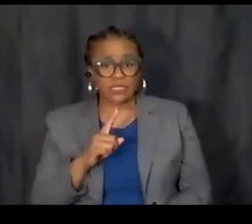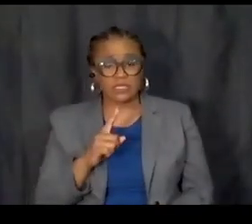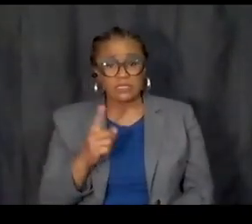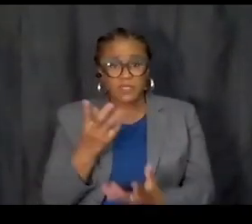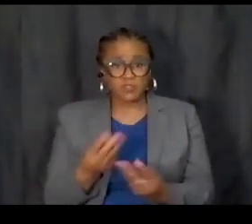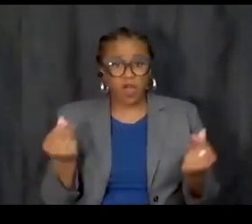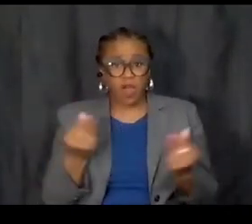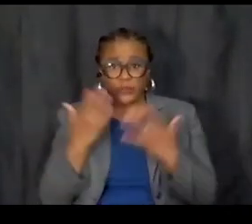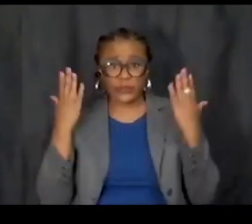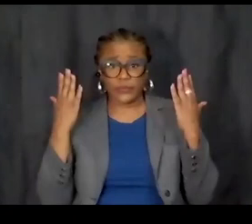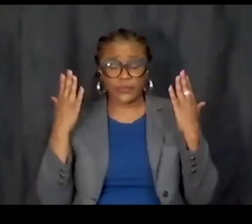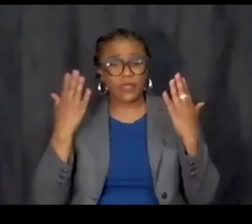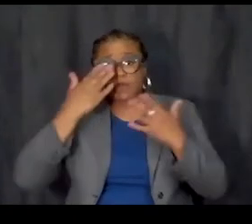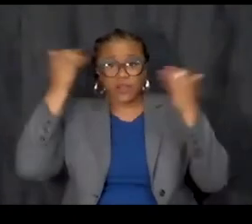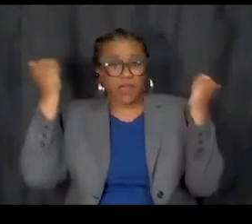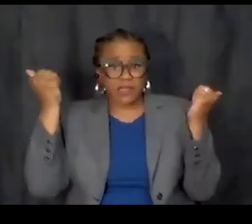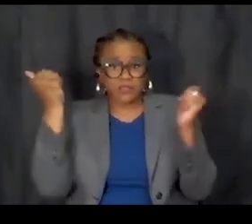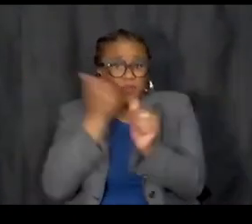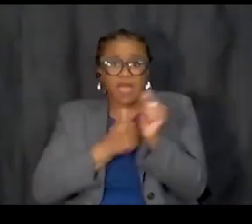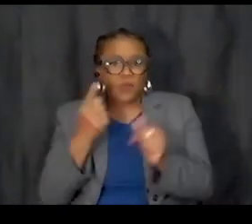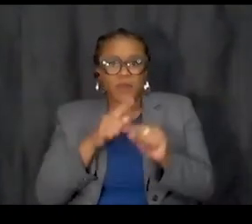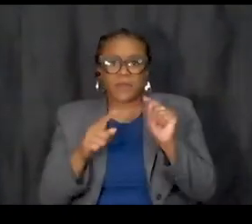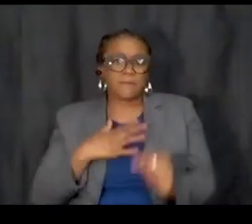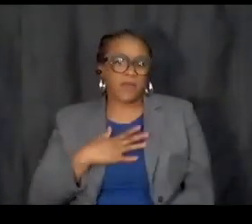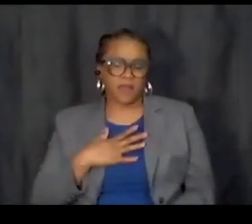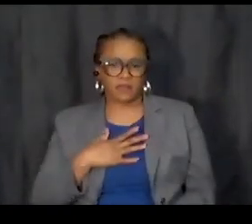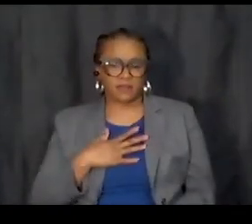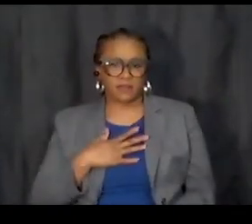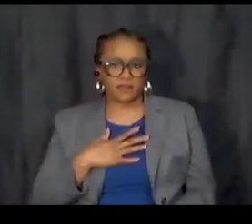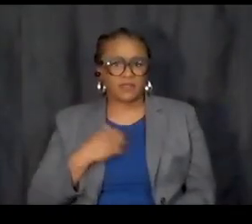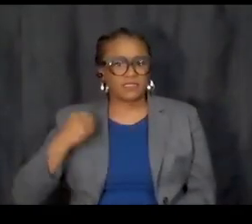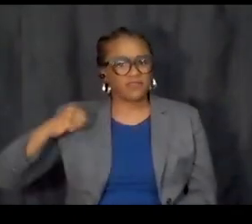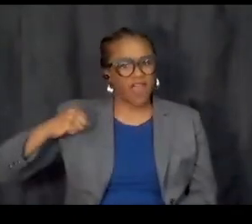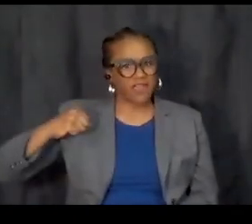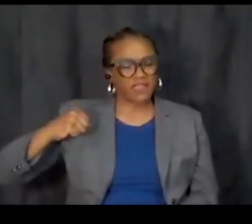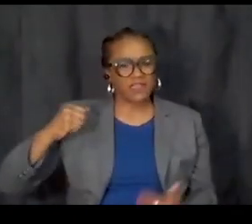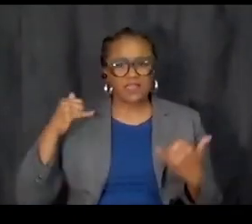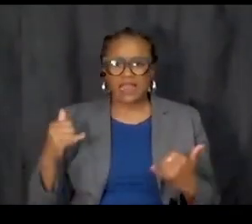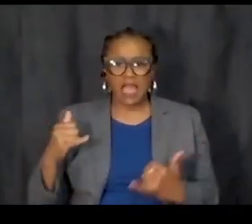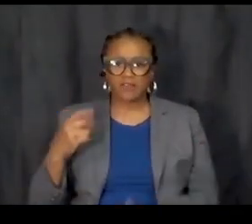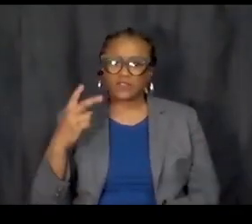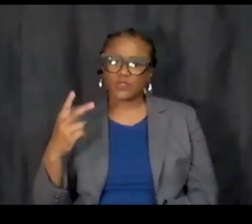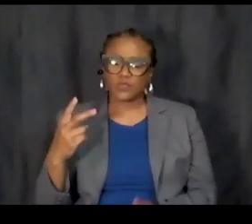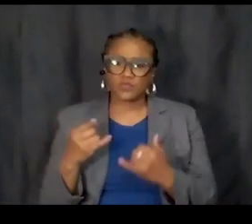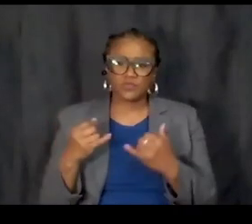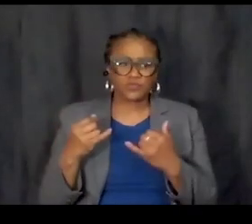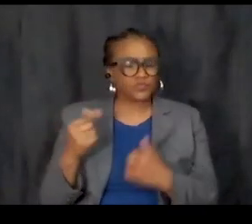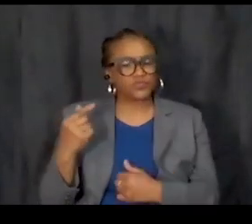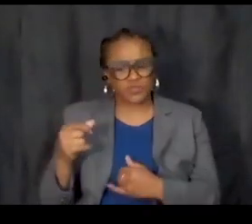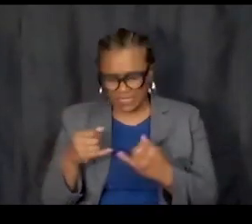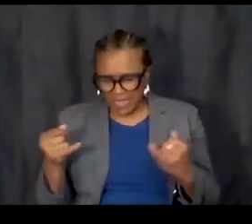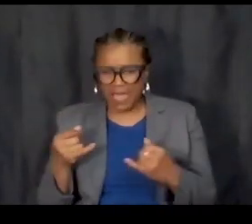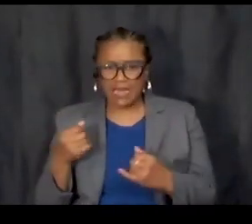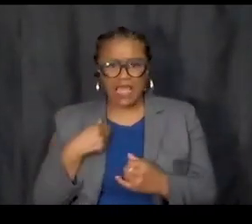long forgotten to every eye but mine. Defiant, I nab a two green lime from the sidewalk, hide